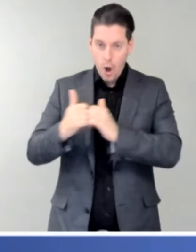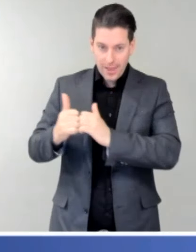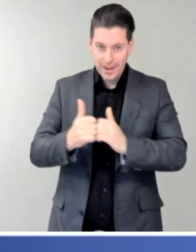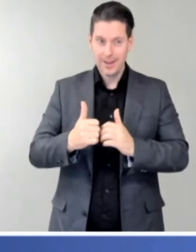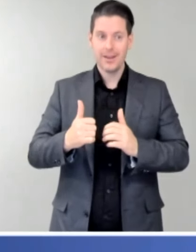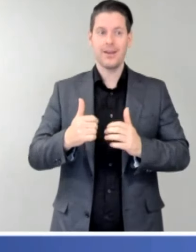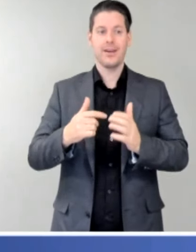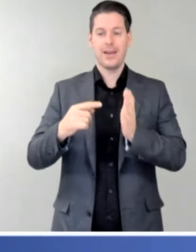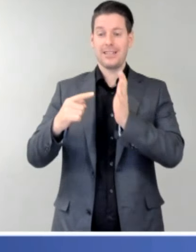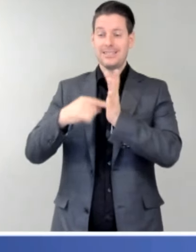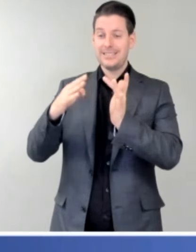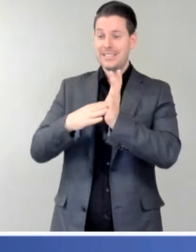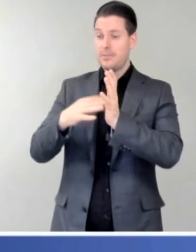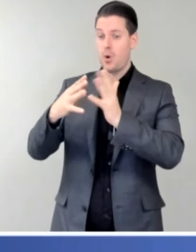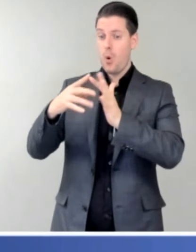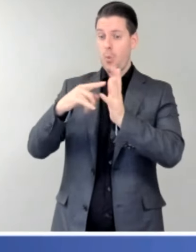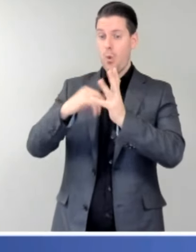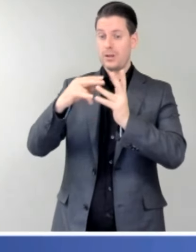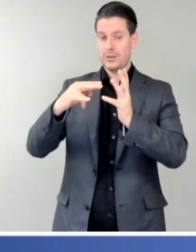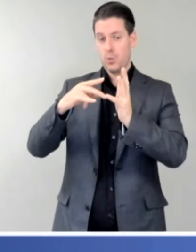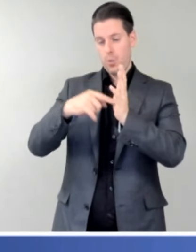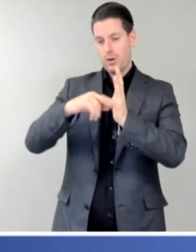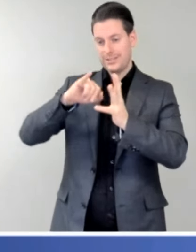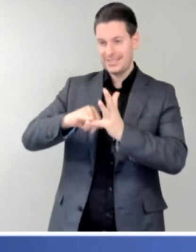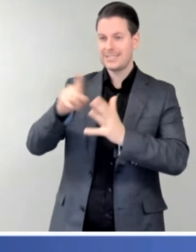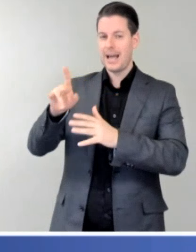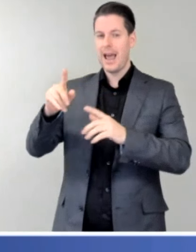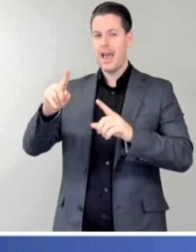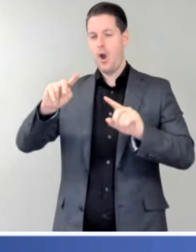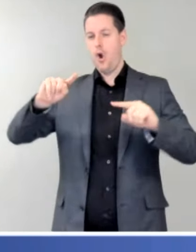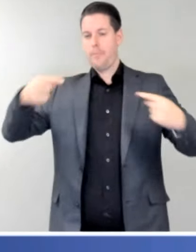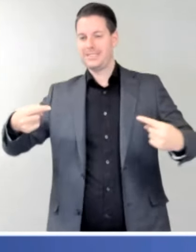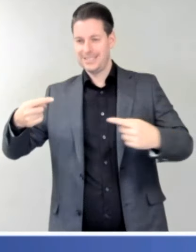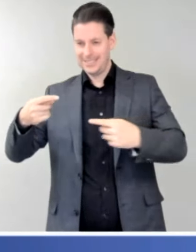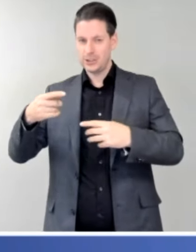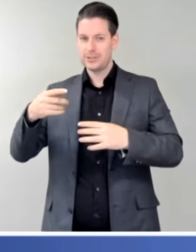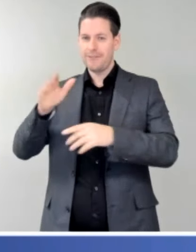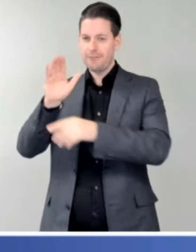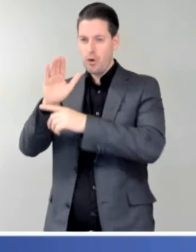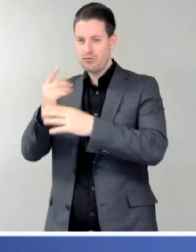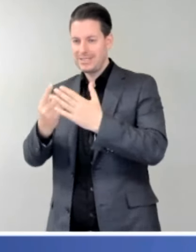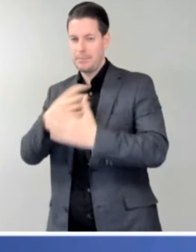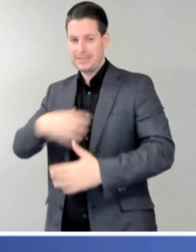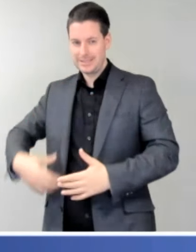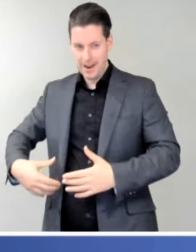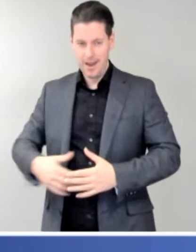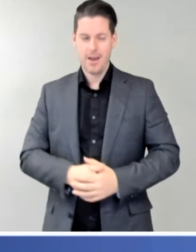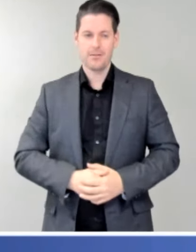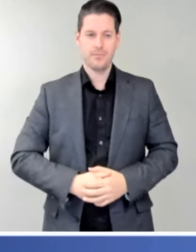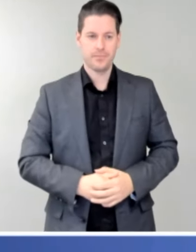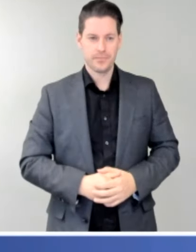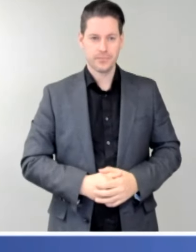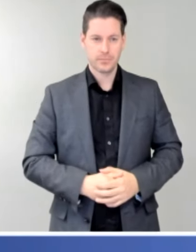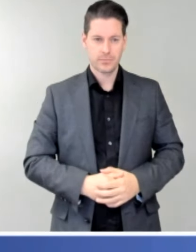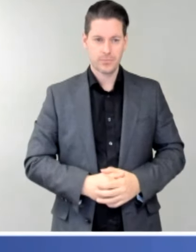Foreign Minister, Simon Birmingham. Commissioner, AFP Commissioner Rhys Kershaw. Department